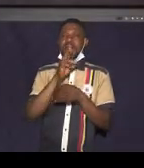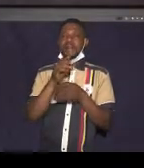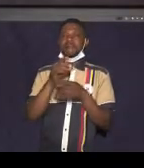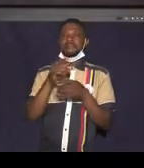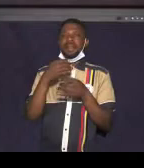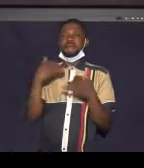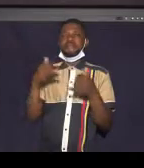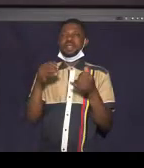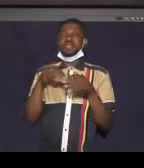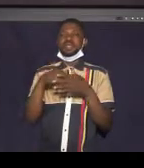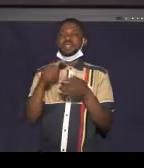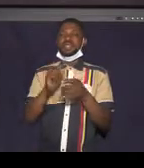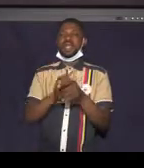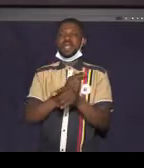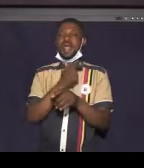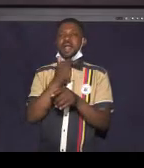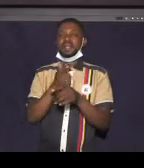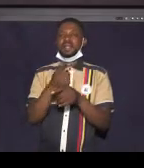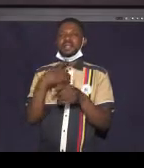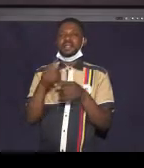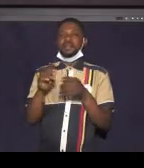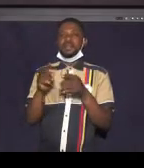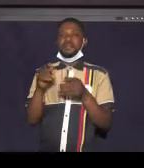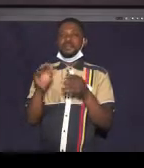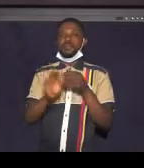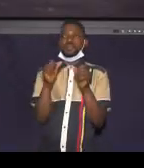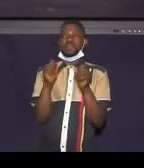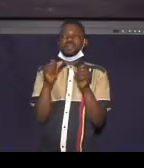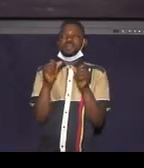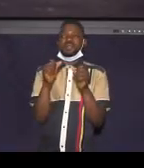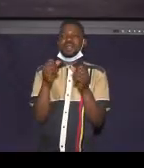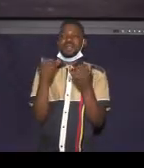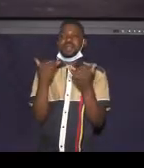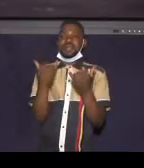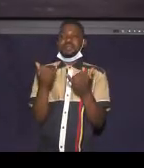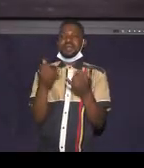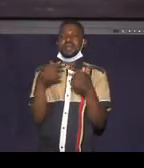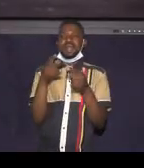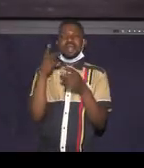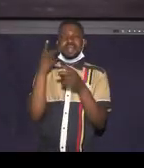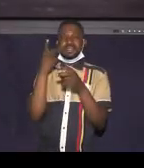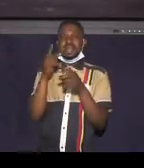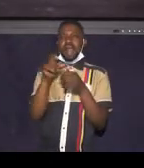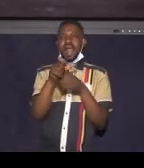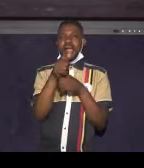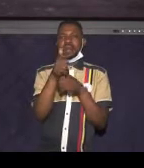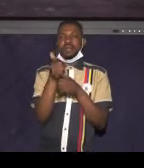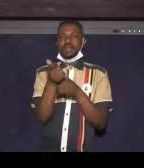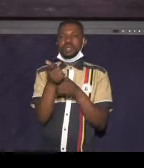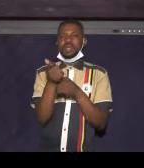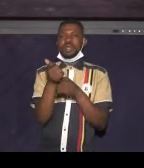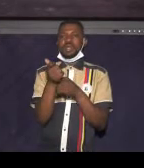garden. The pupils are playing in the garden. Now, let's look at another